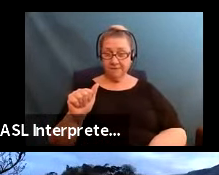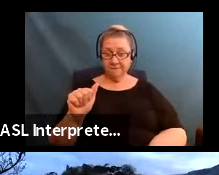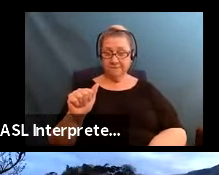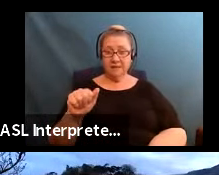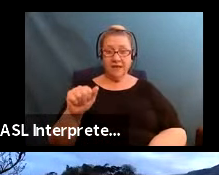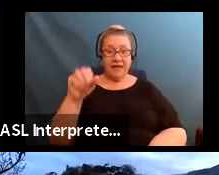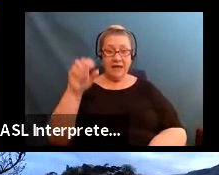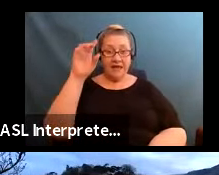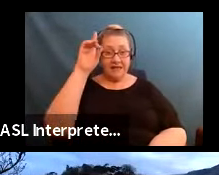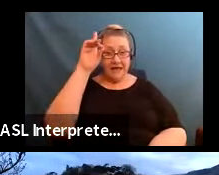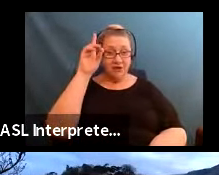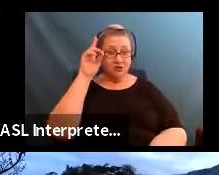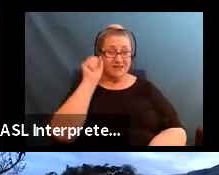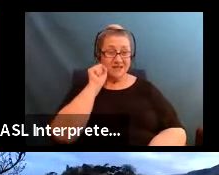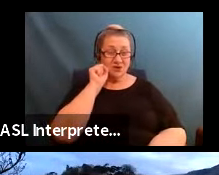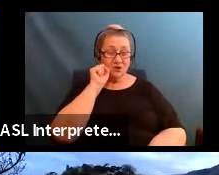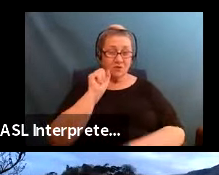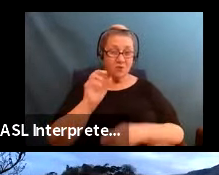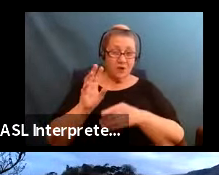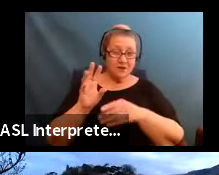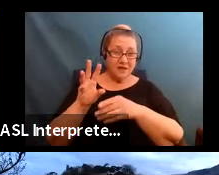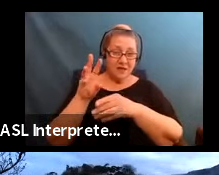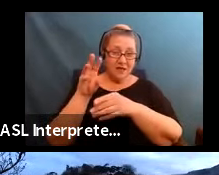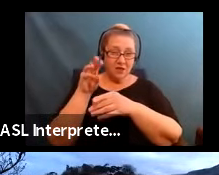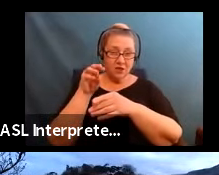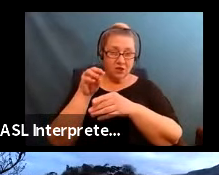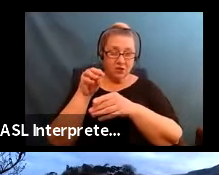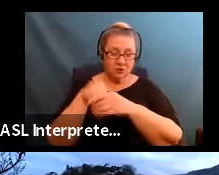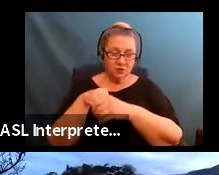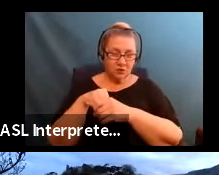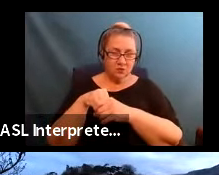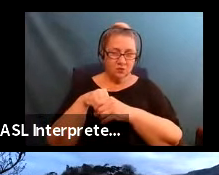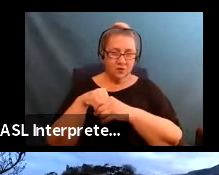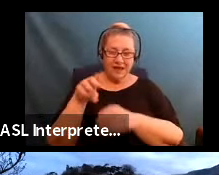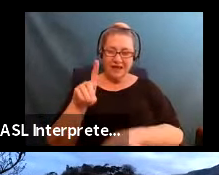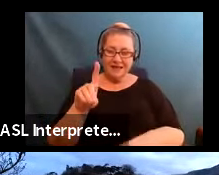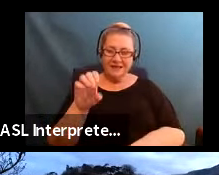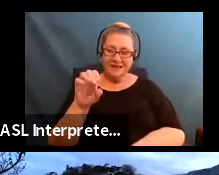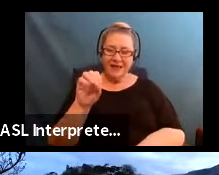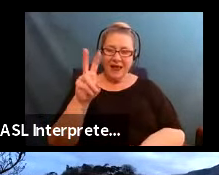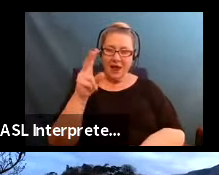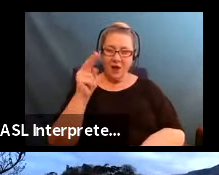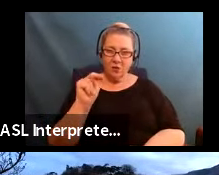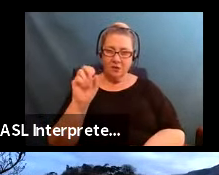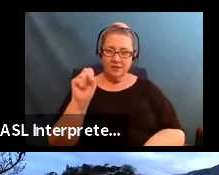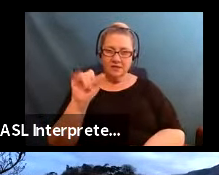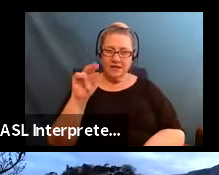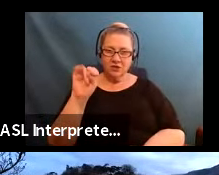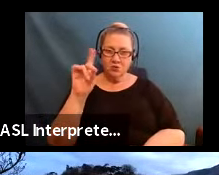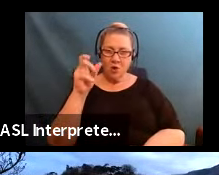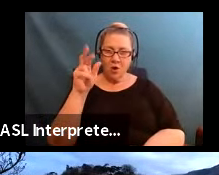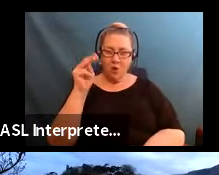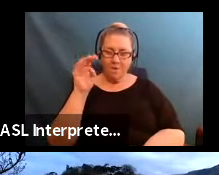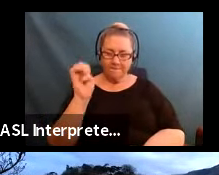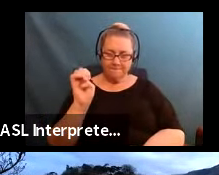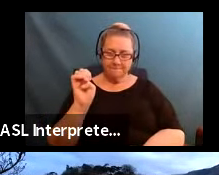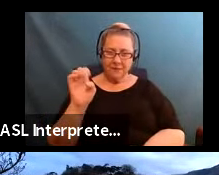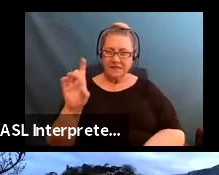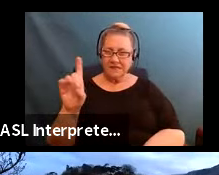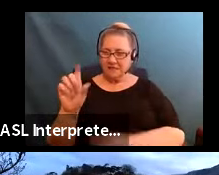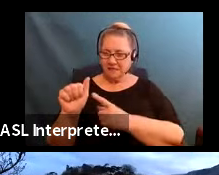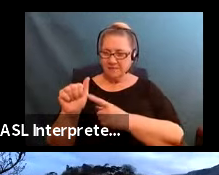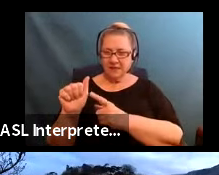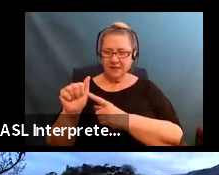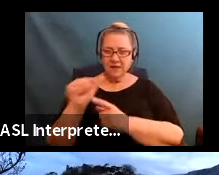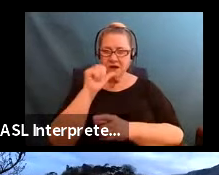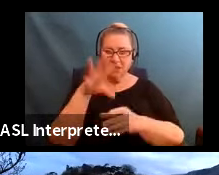was listed by the CDC, but nothing that we showed the developmental disabilities was CDC. So that's what I mean by